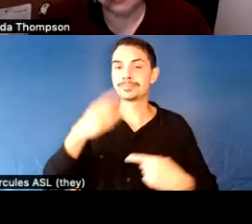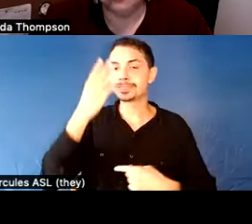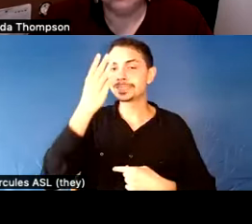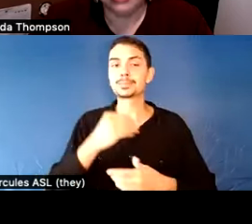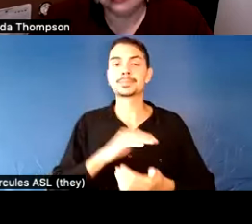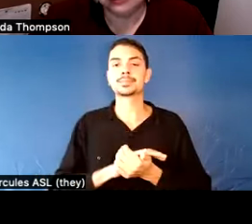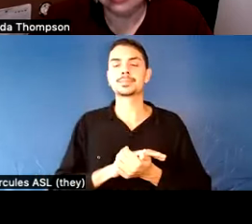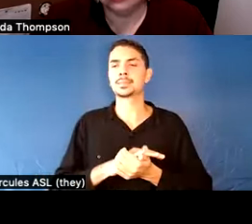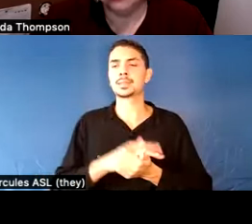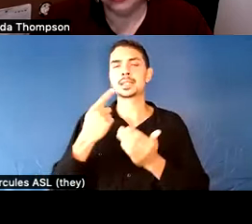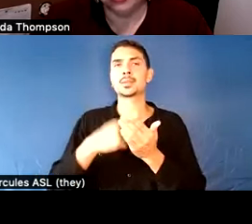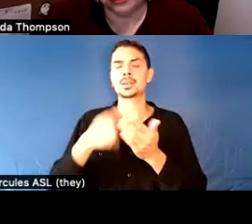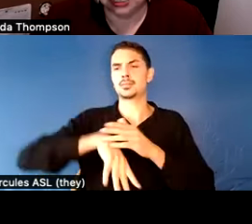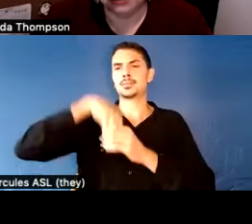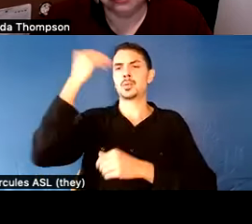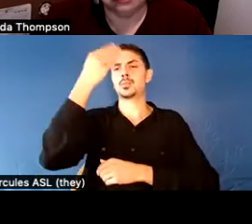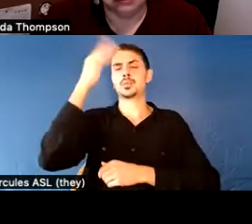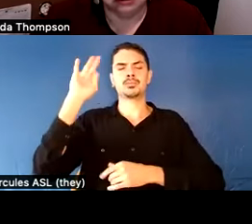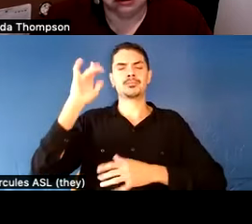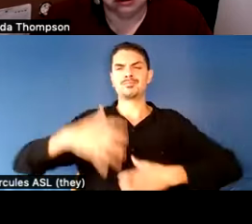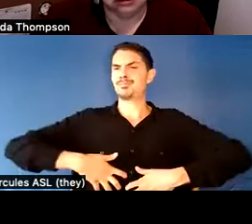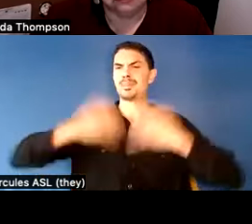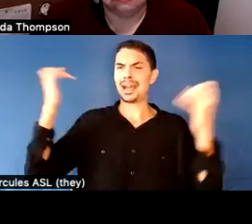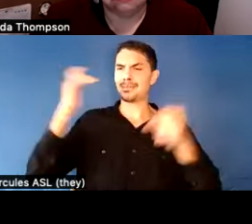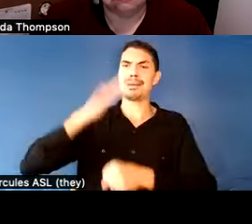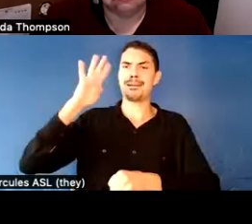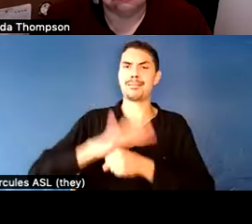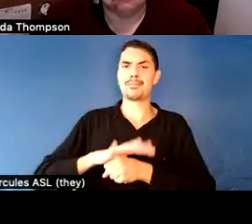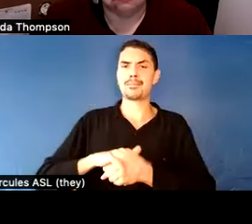seen people pacing in the middle of the night.